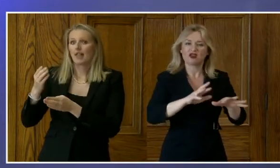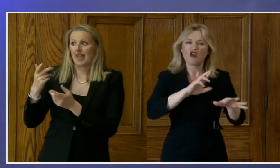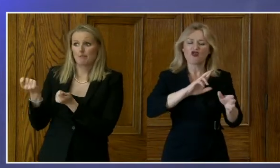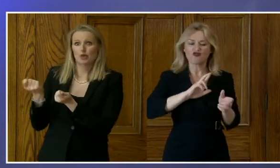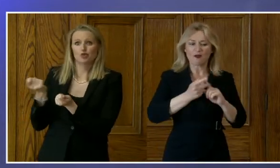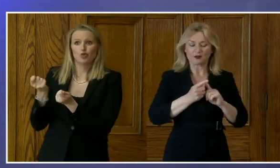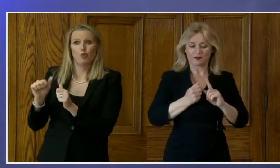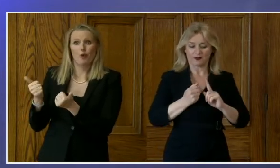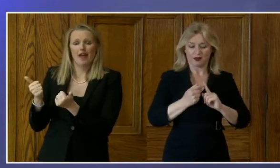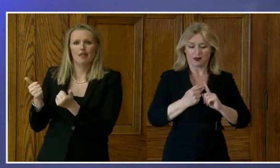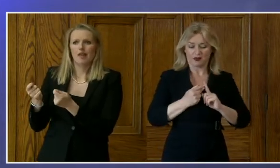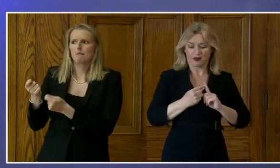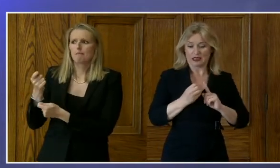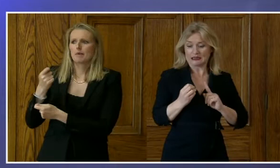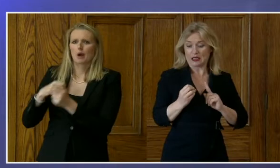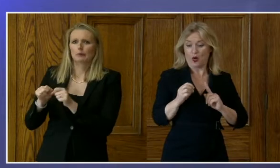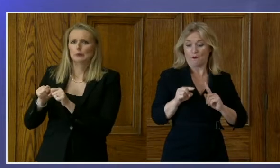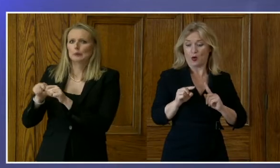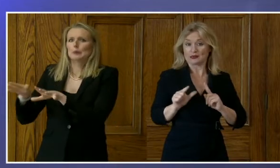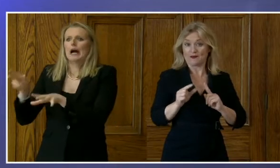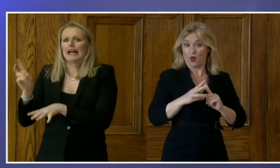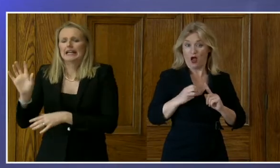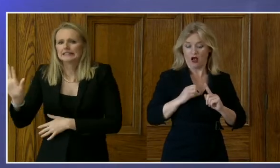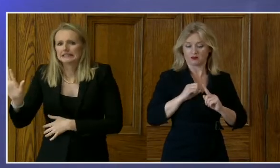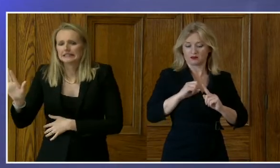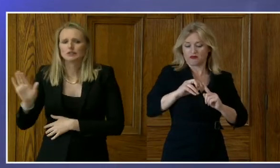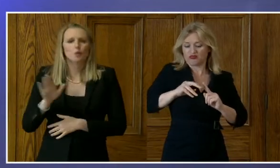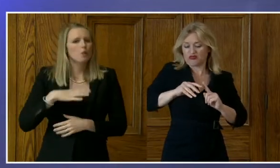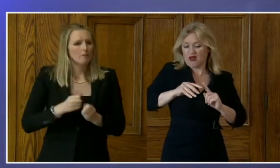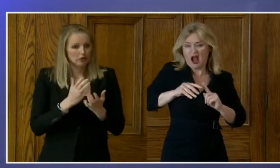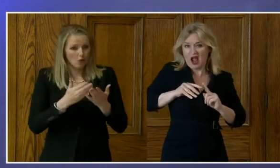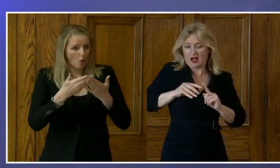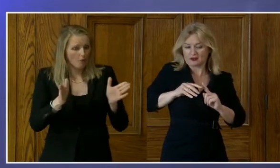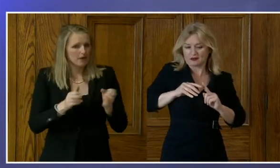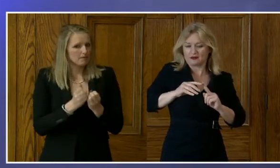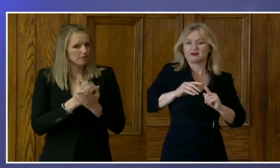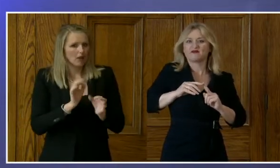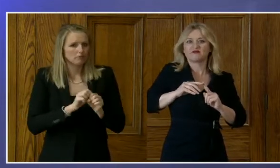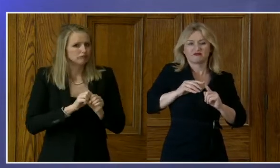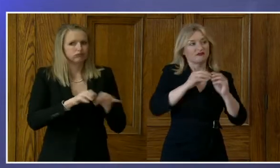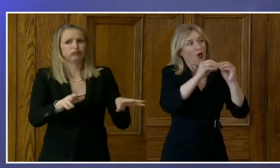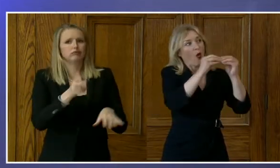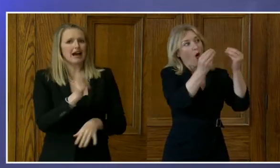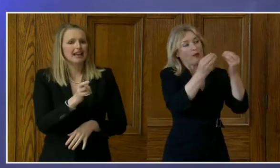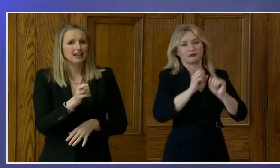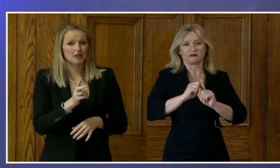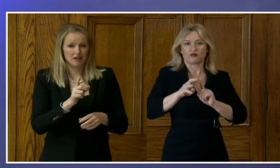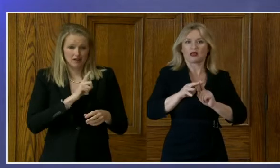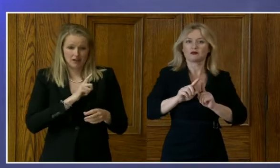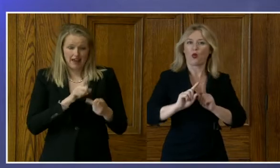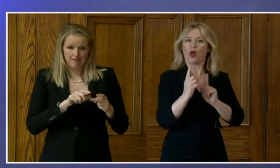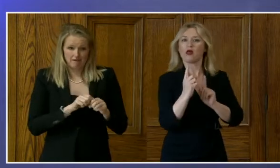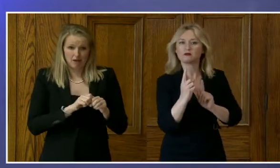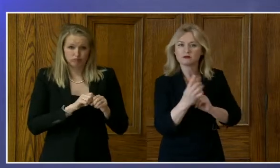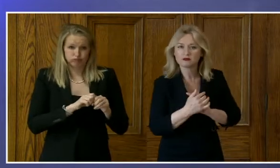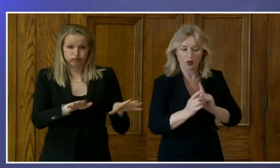1. And obviously, we don't want that. We want to make sure that we suppress any increase in this virus, because an increase in this virus means